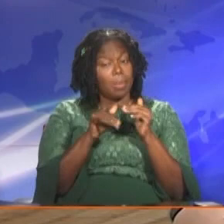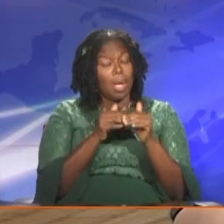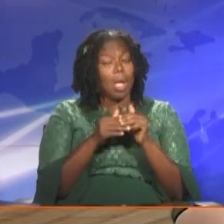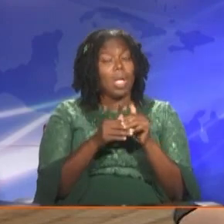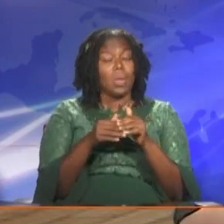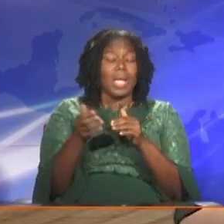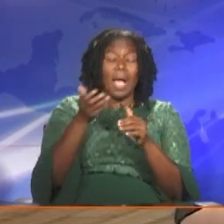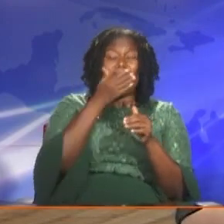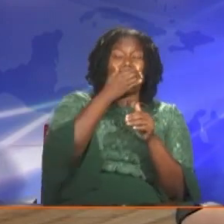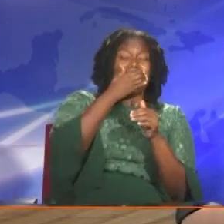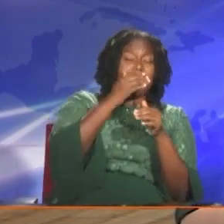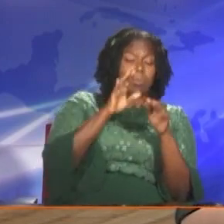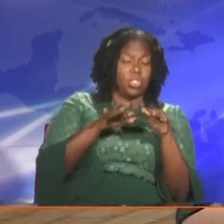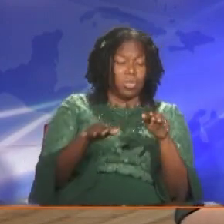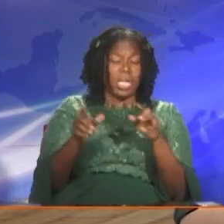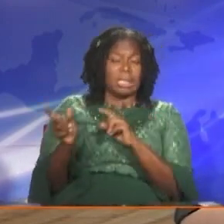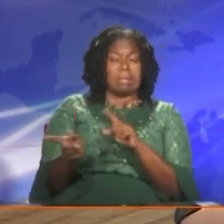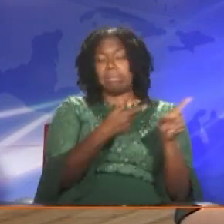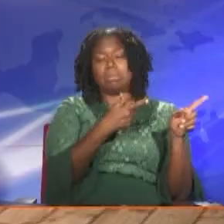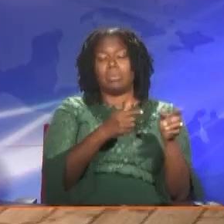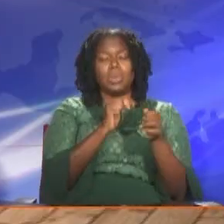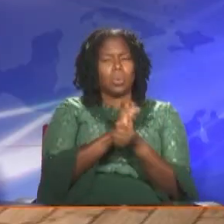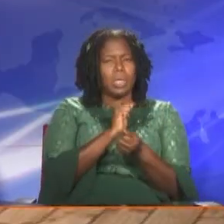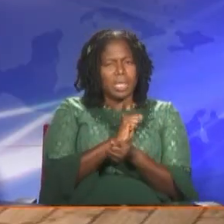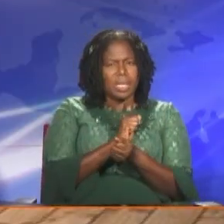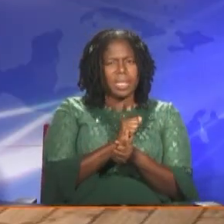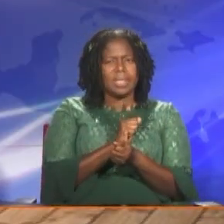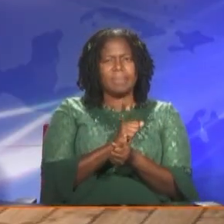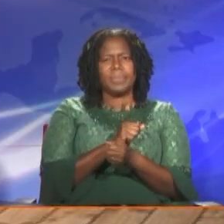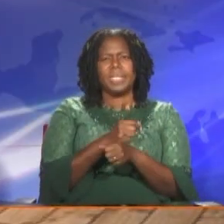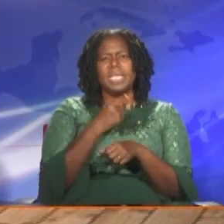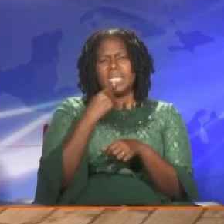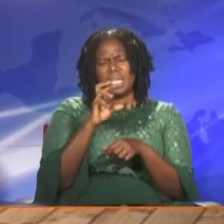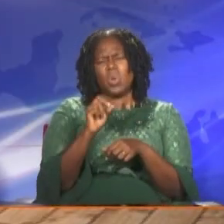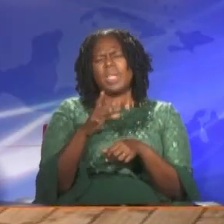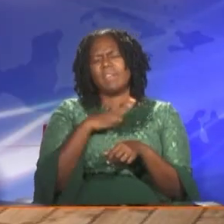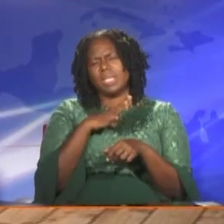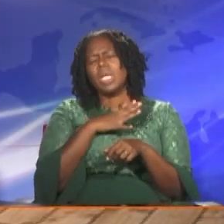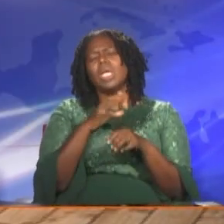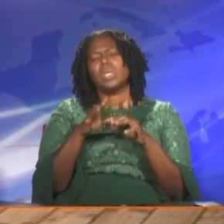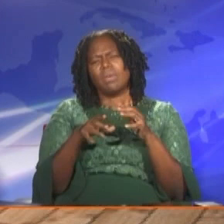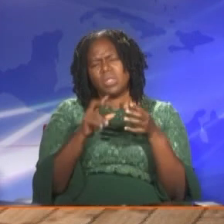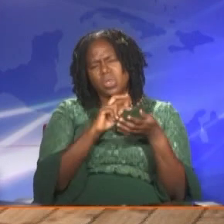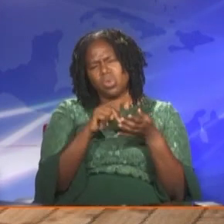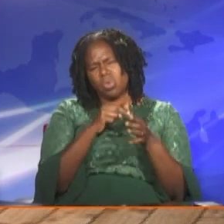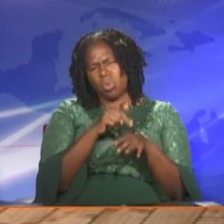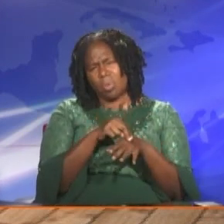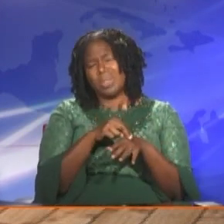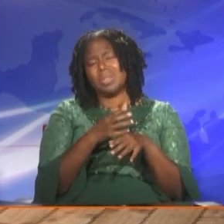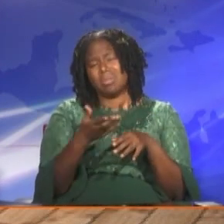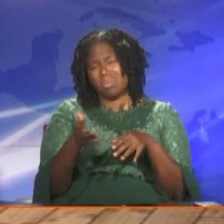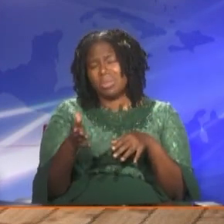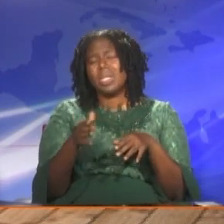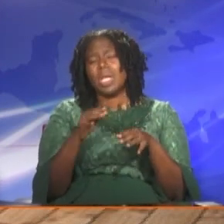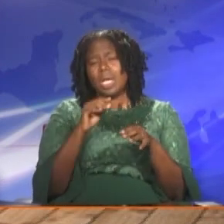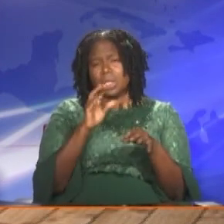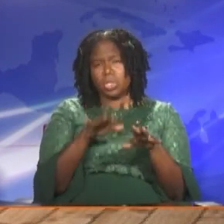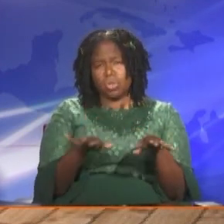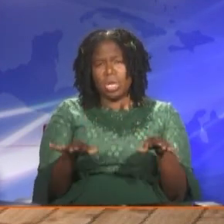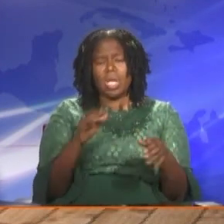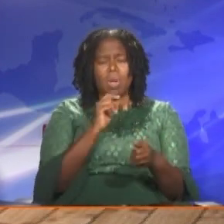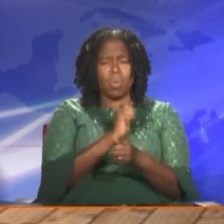more. Tell us some more about those. Right. So there's the traditional form of child labor, which is a child maybe selling agricultural